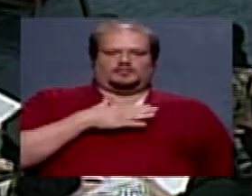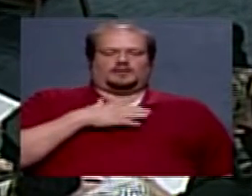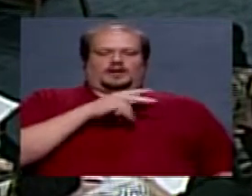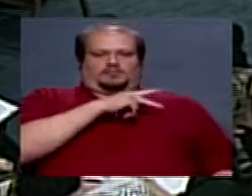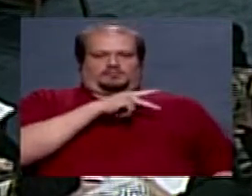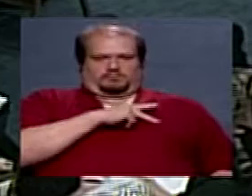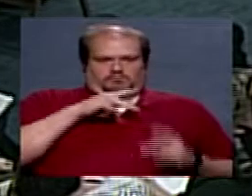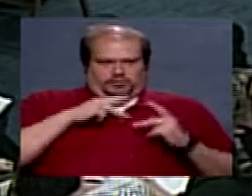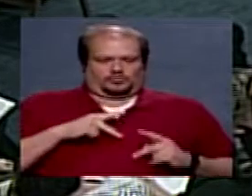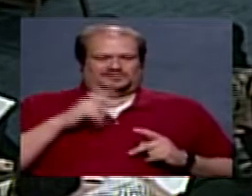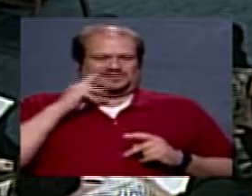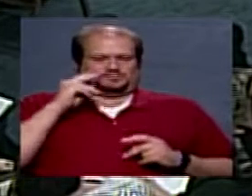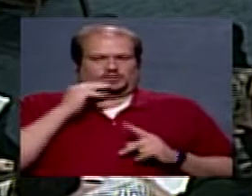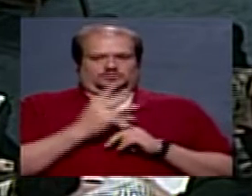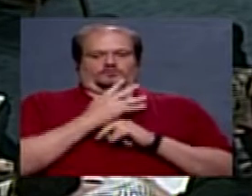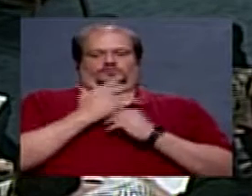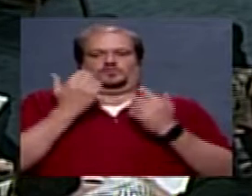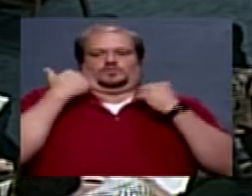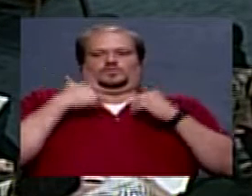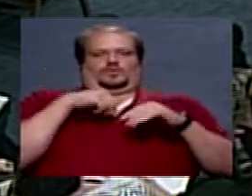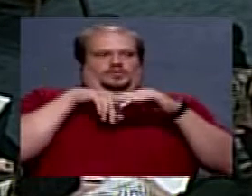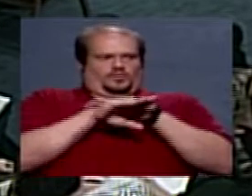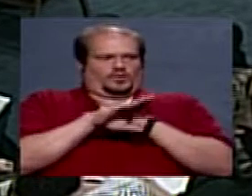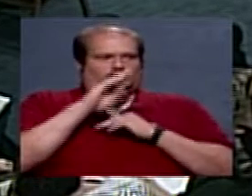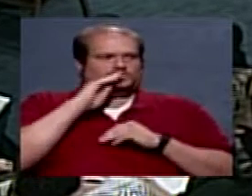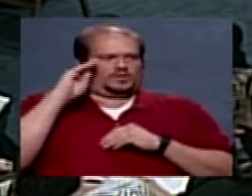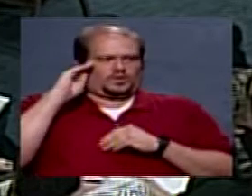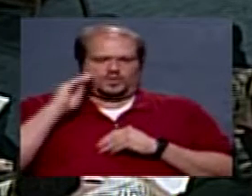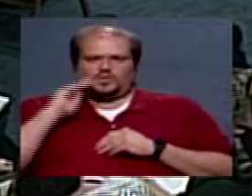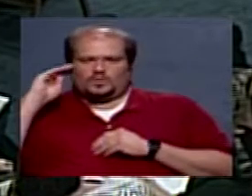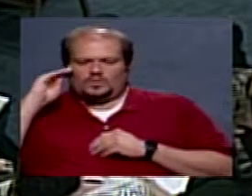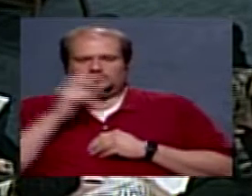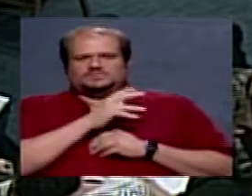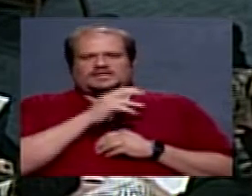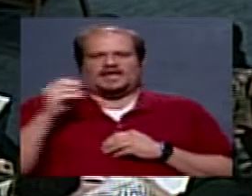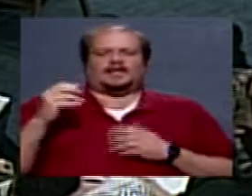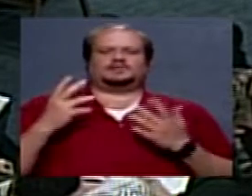overwhelming. We went into homes, and